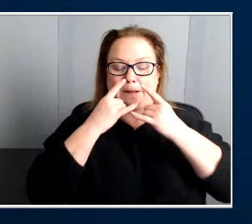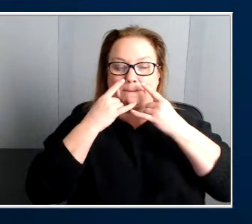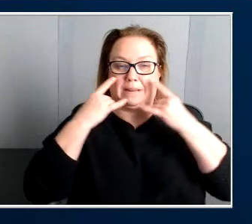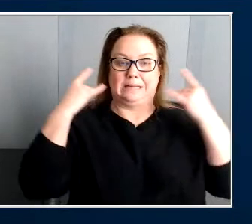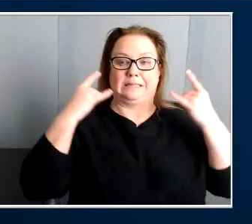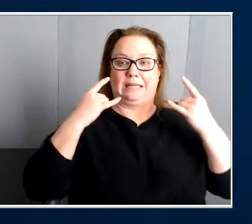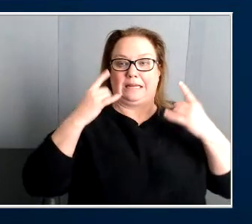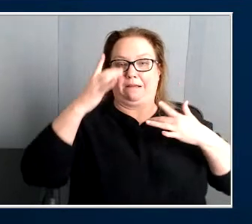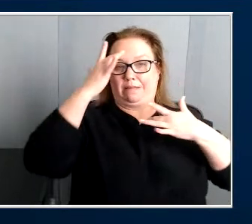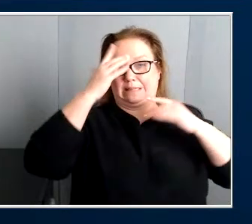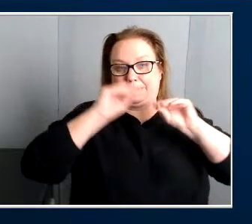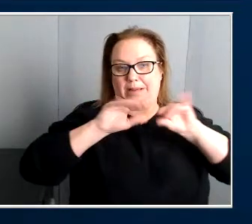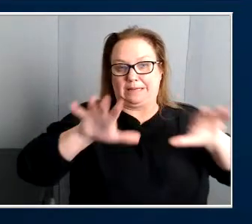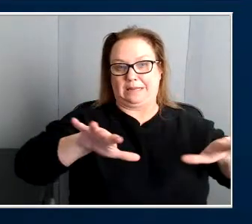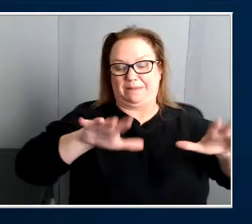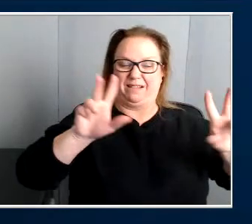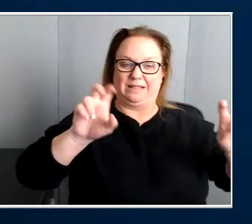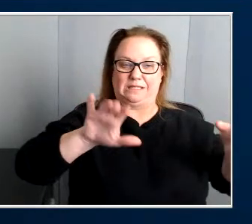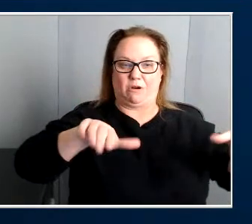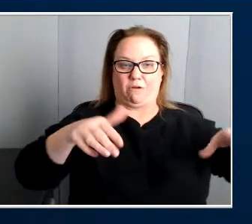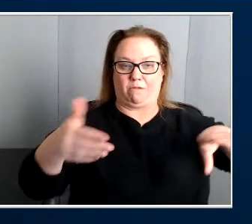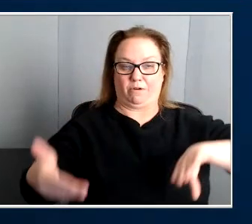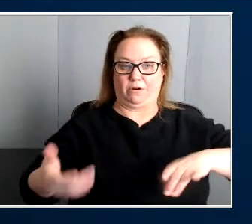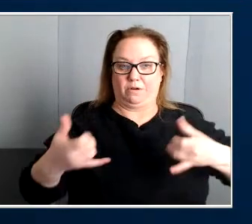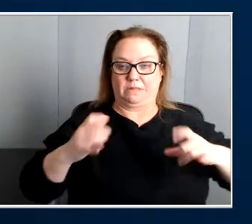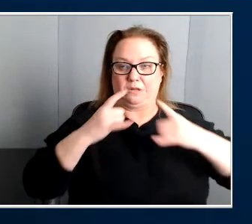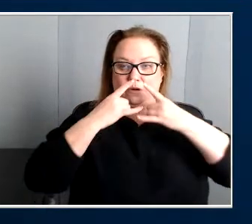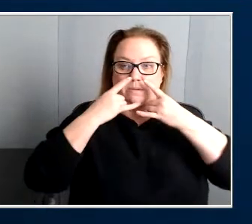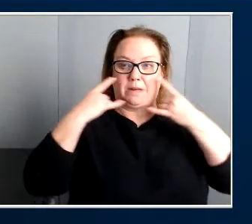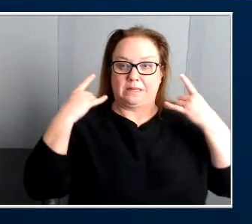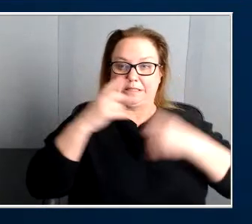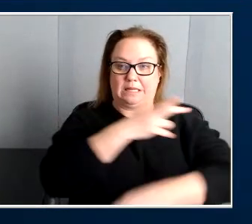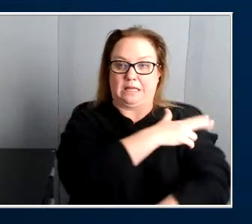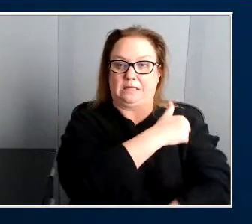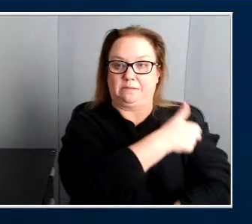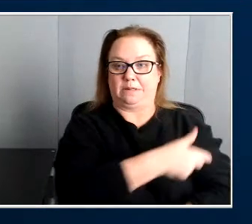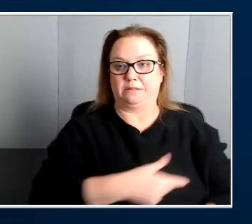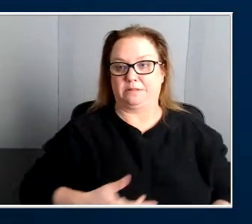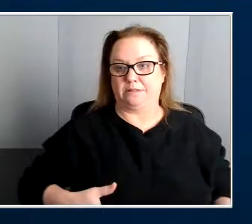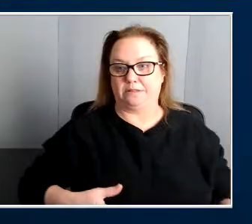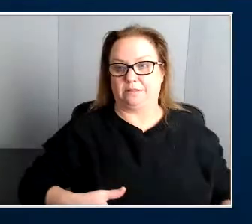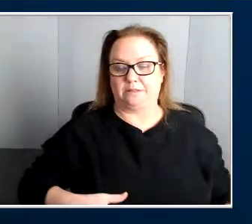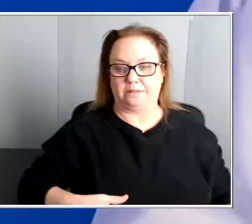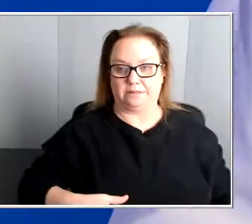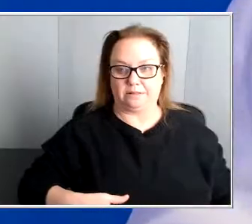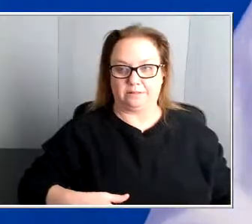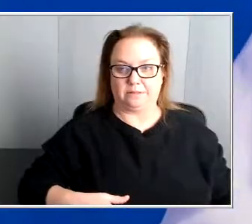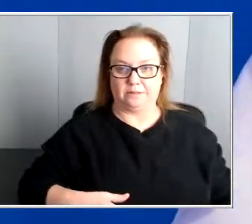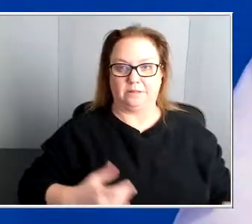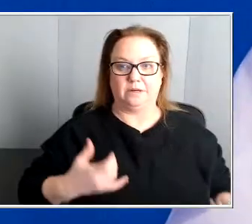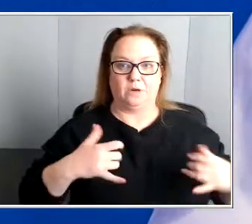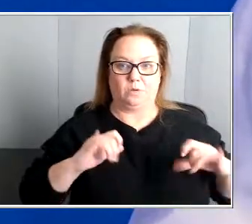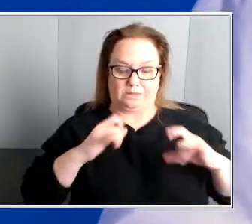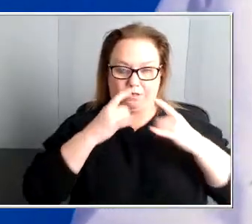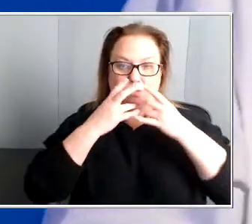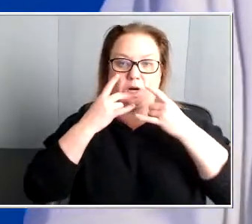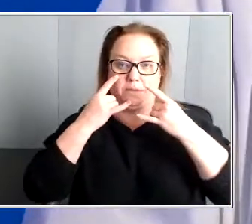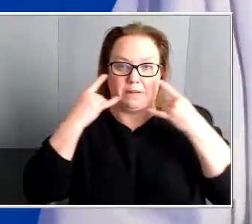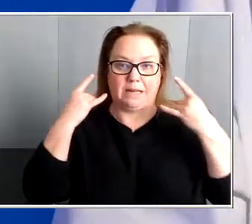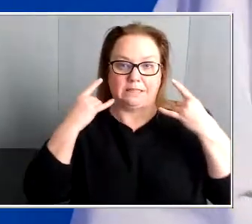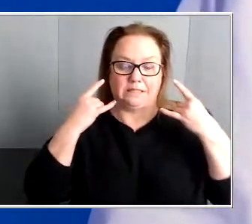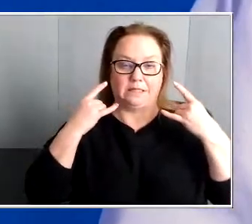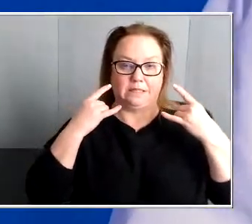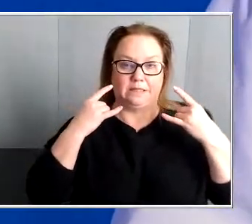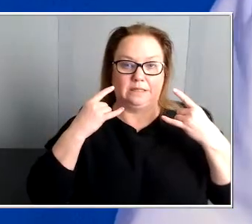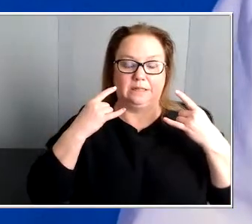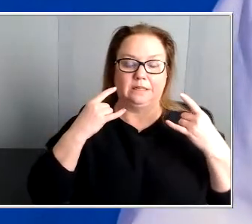is over, do we need to still be wearing masks in hospitals? So we do still wear our masks in patient carriers